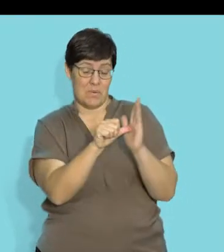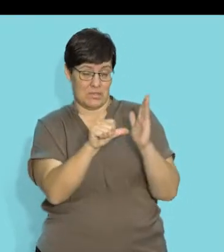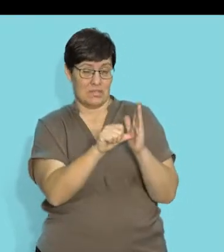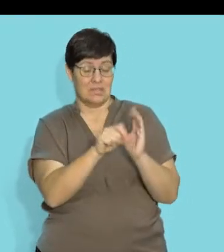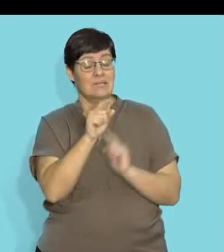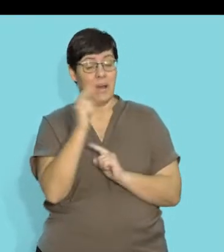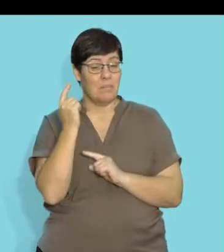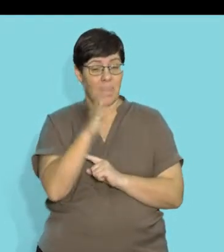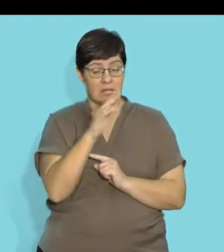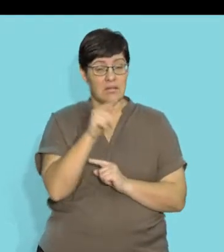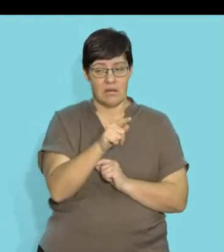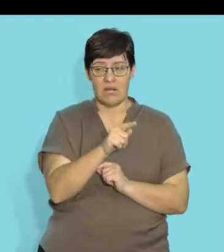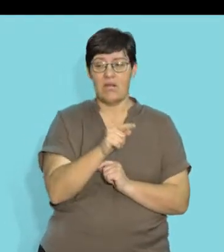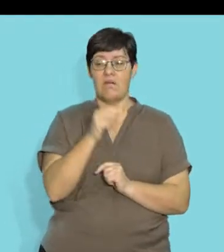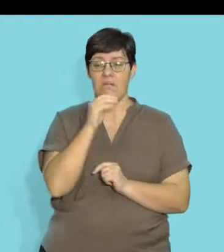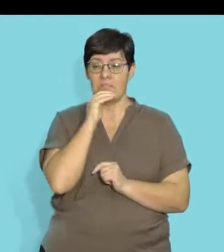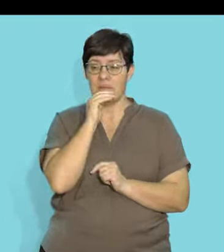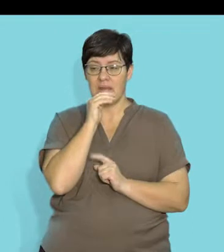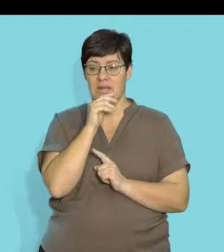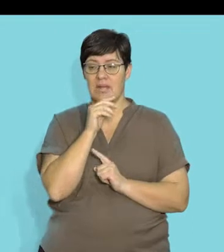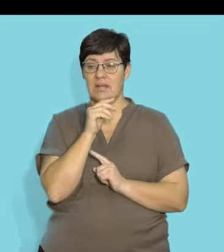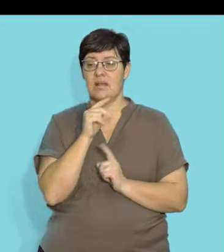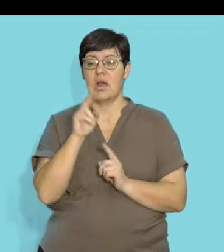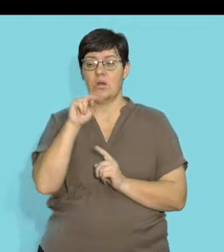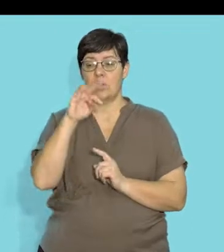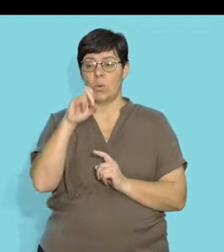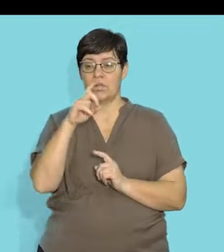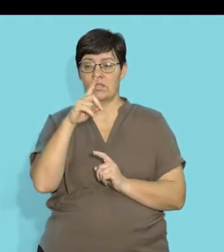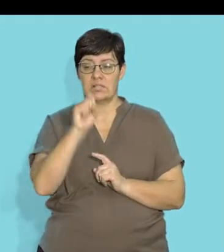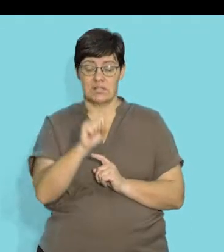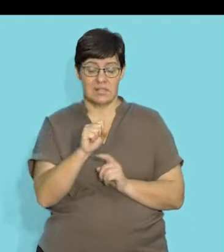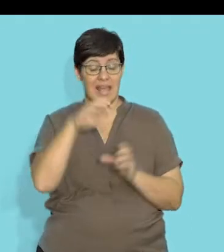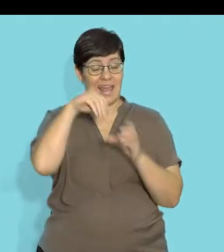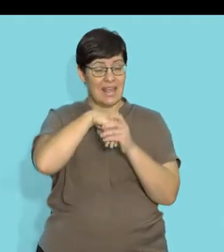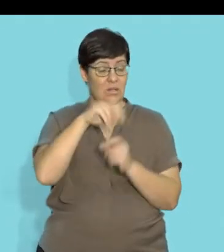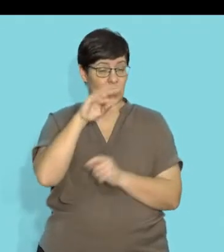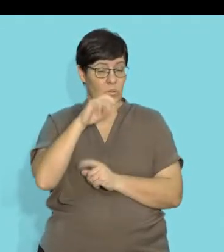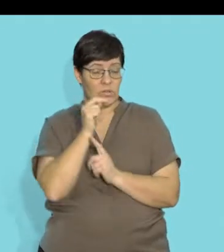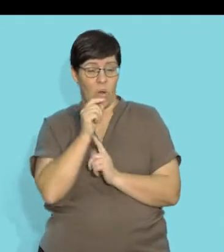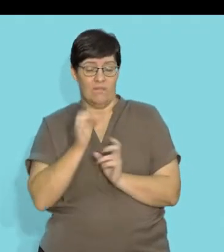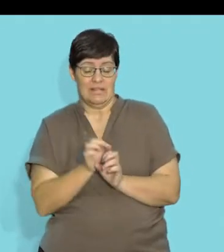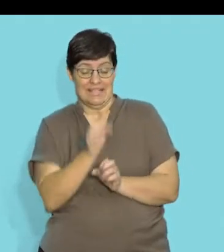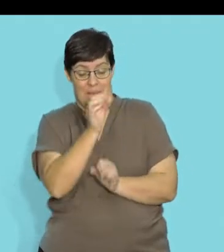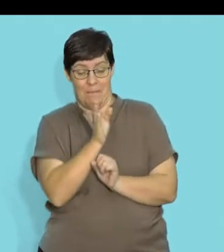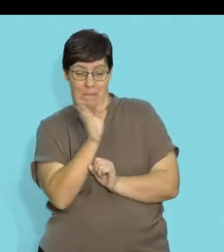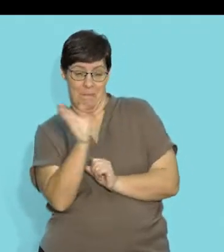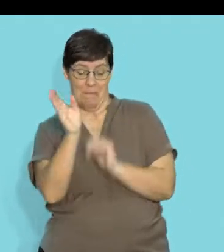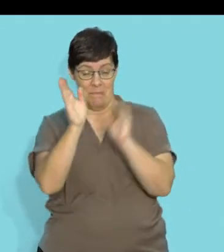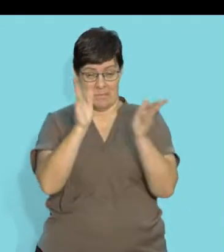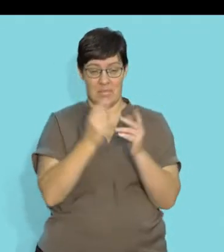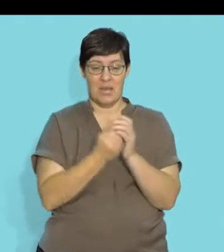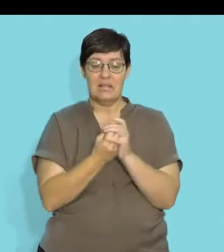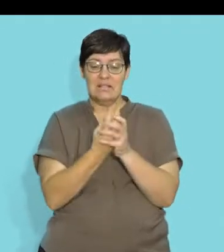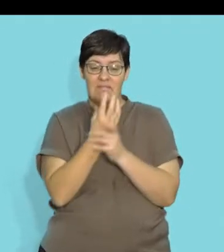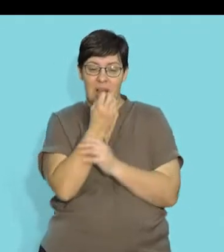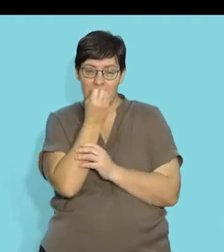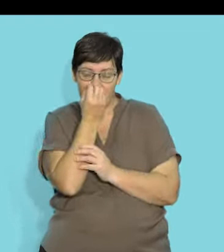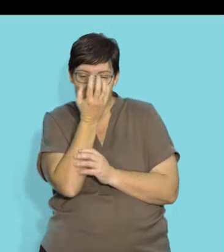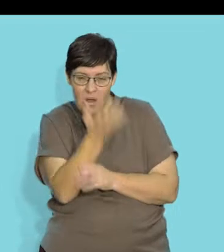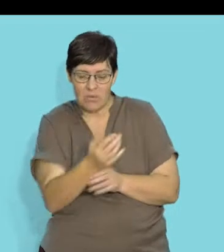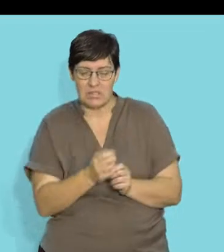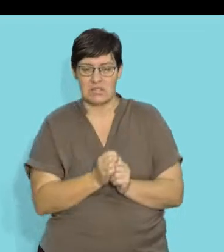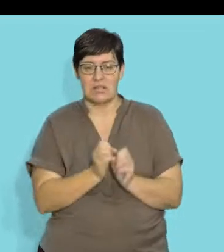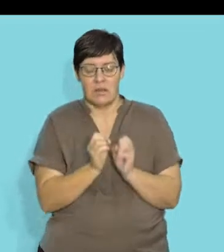Gibberellins are plant hormones that actually cause the elongation of the nodes and internodes of the stems, the development of